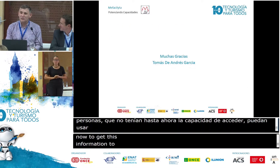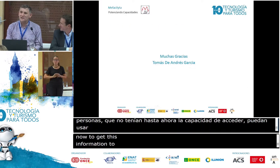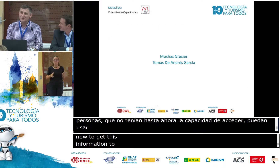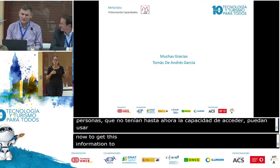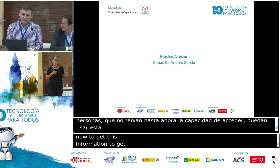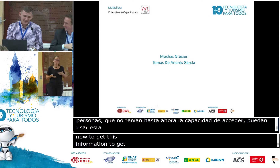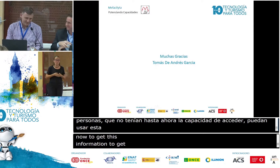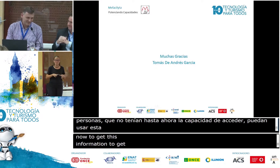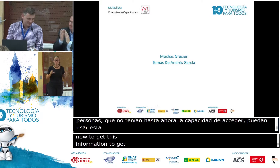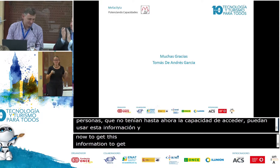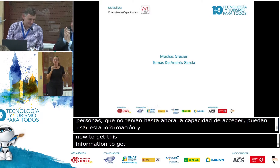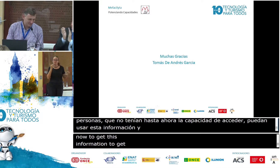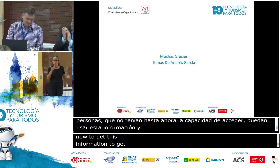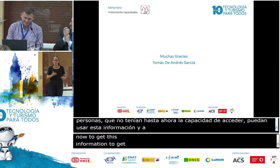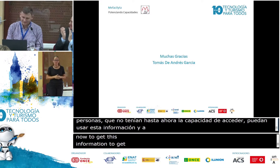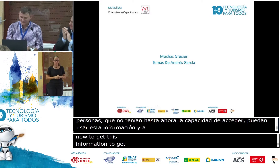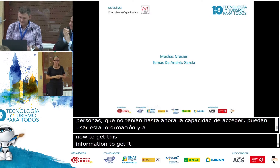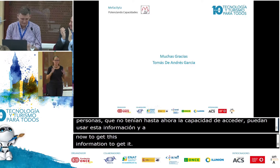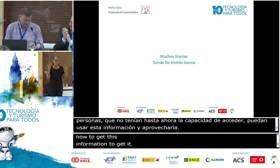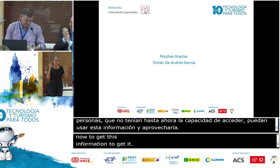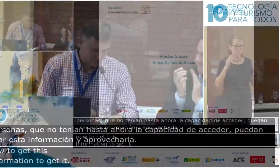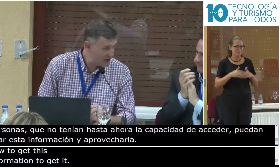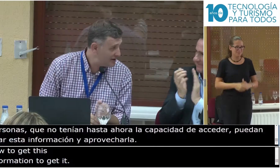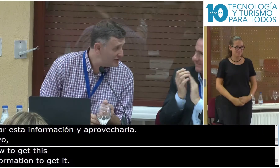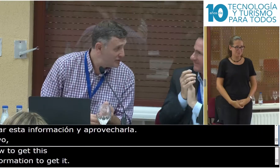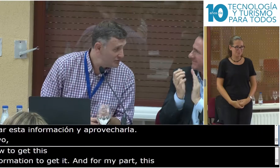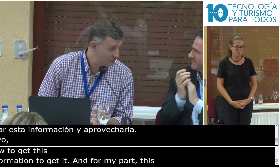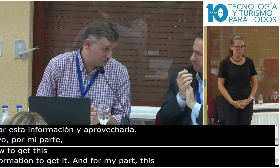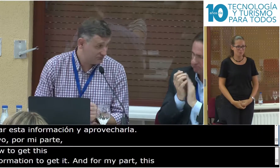And for my part, this is all. Thank you very much.